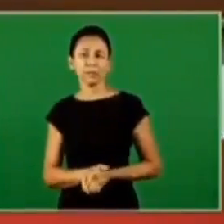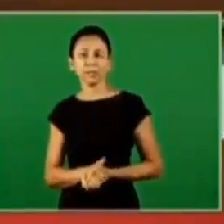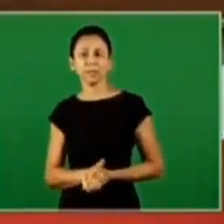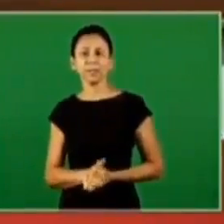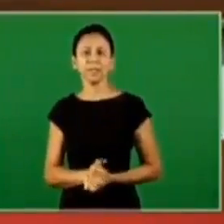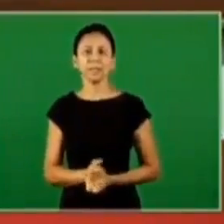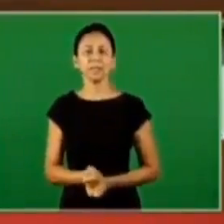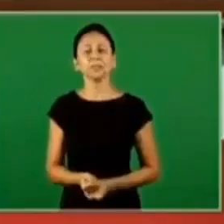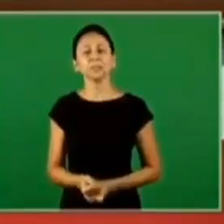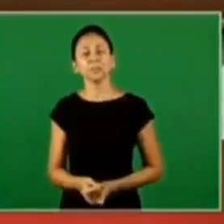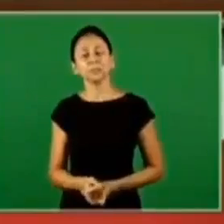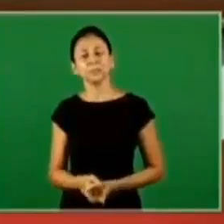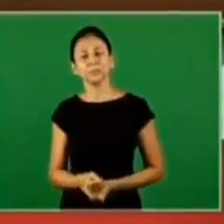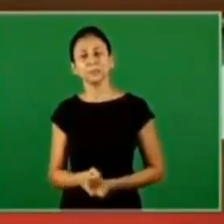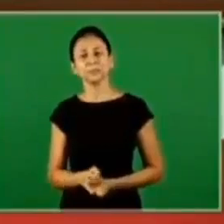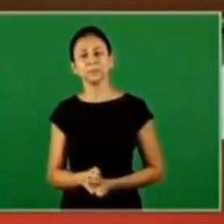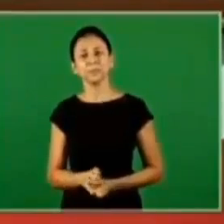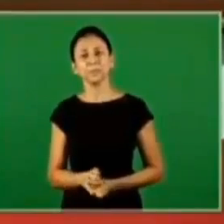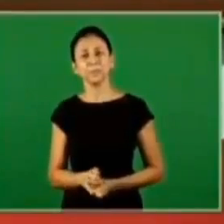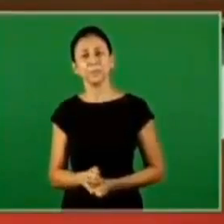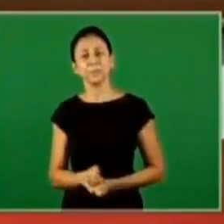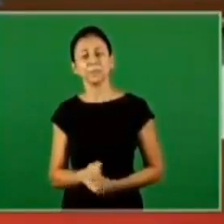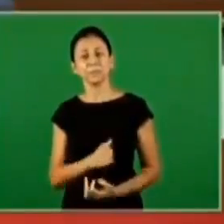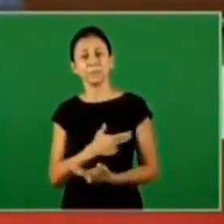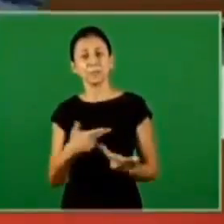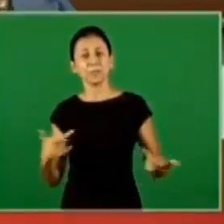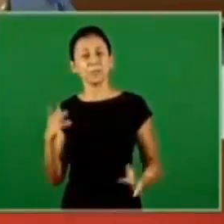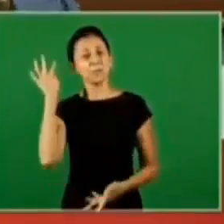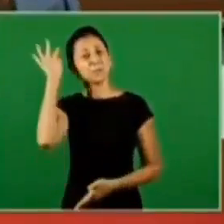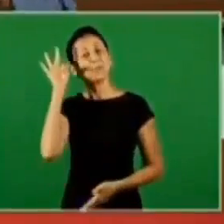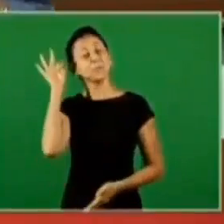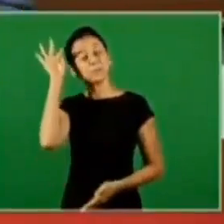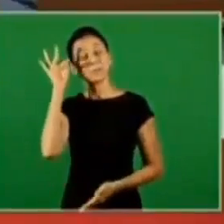Plato, and other philosophers.